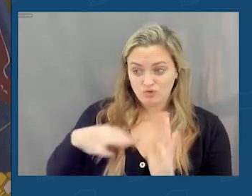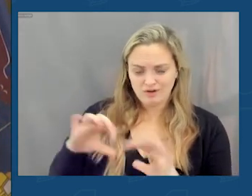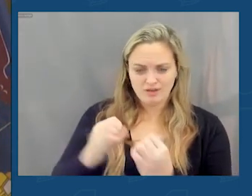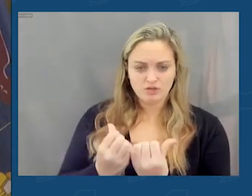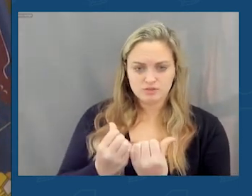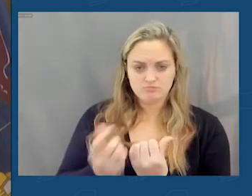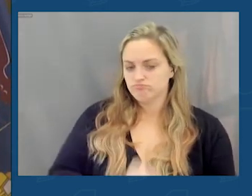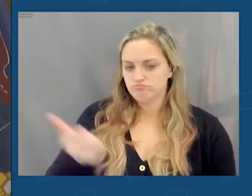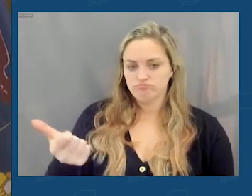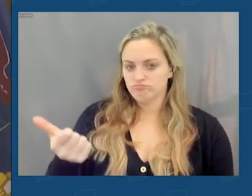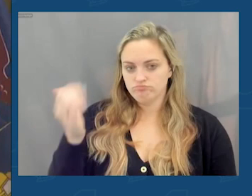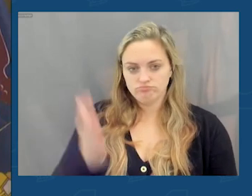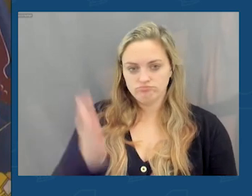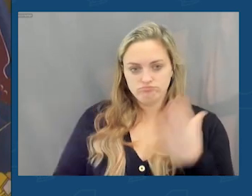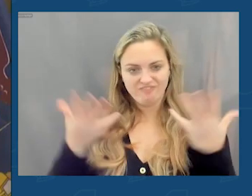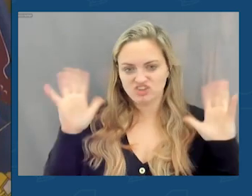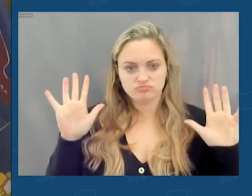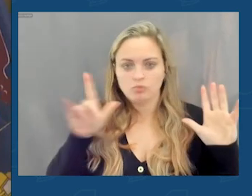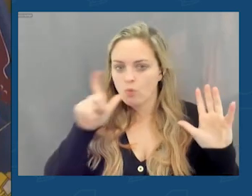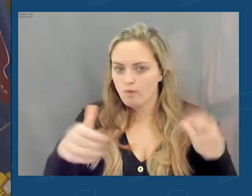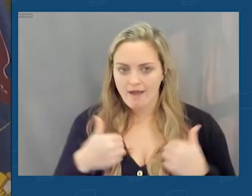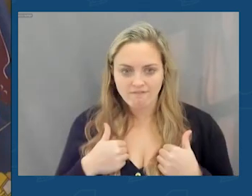be factored in there.